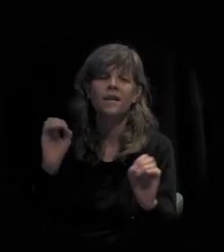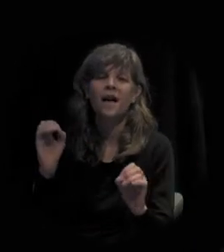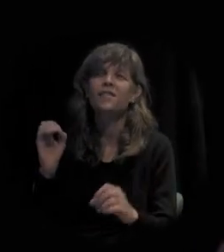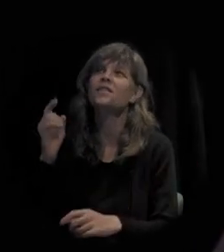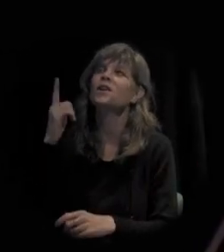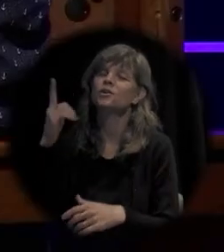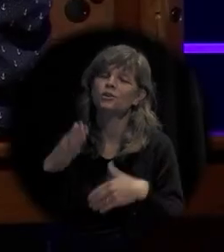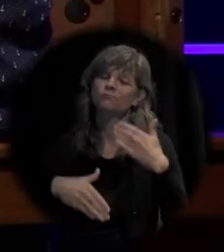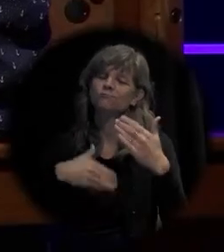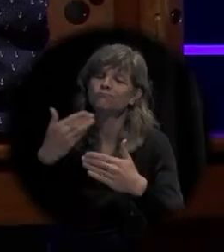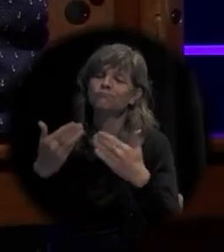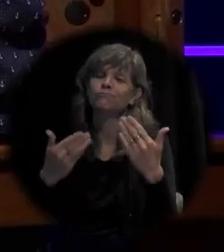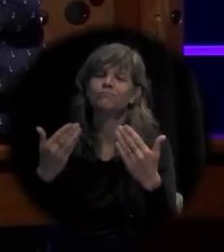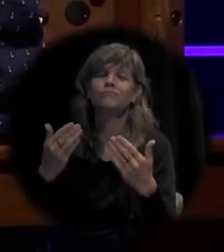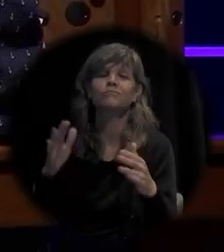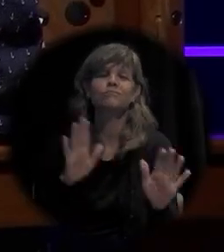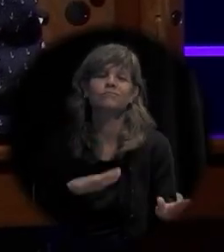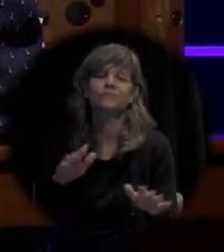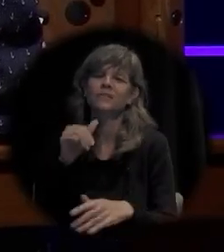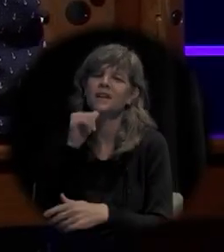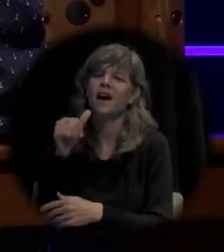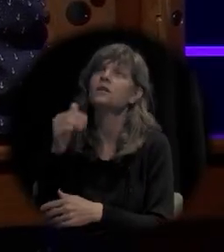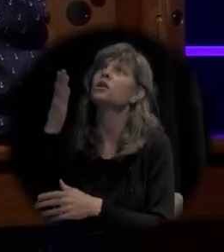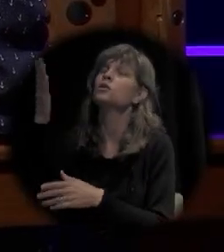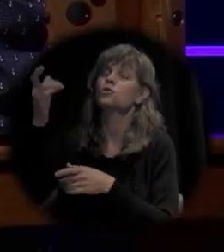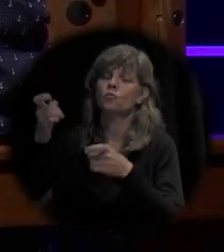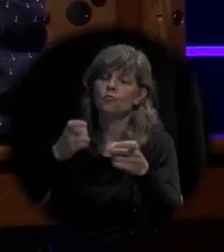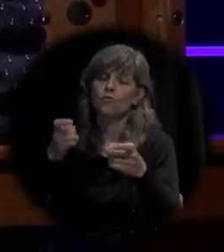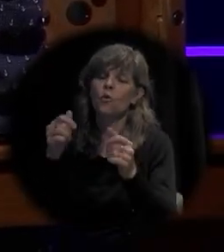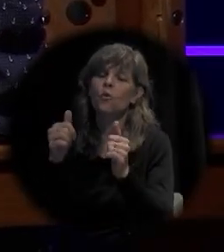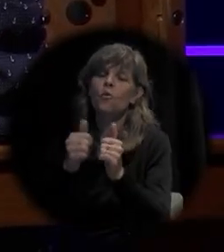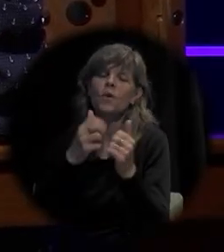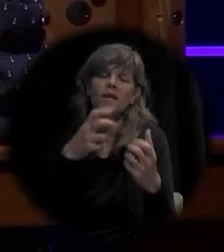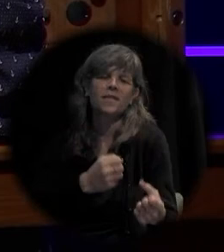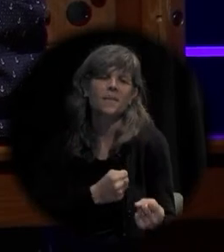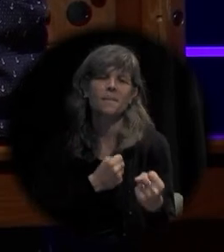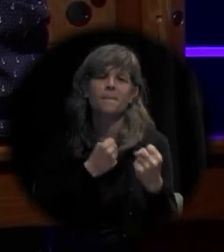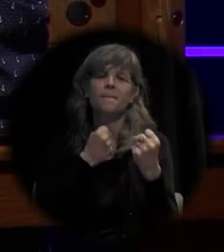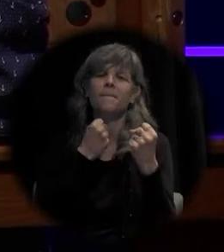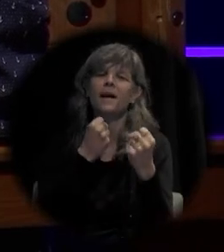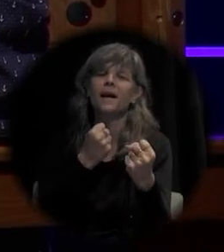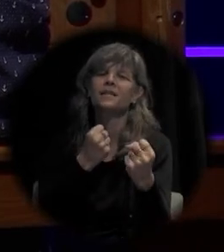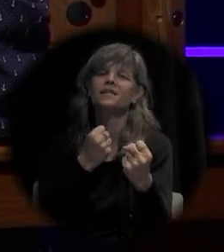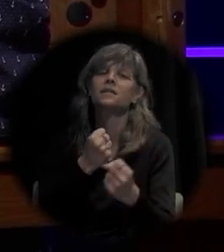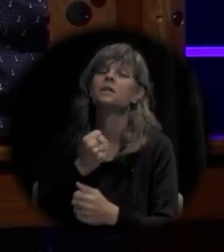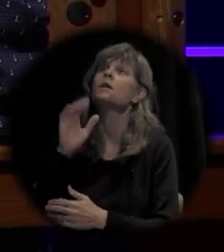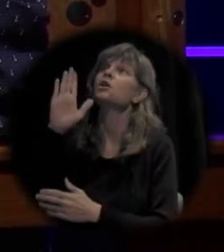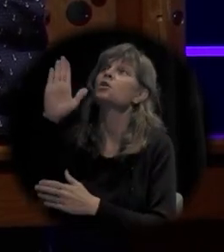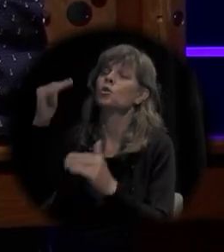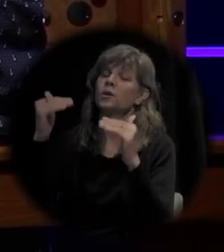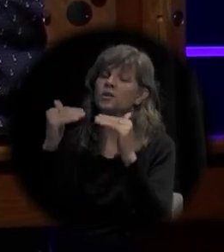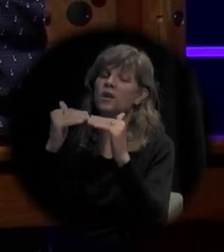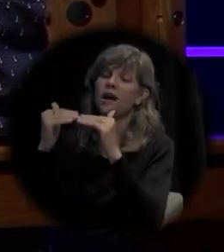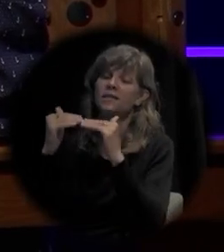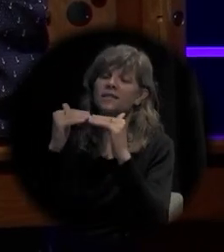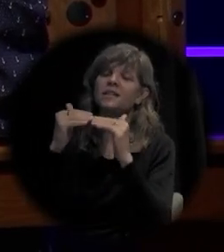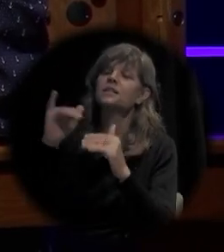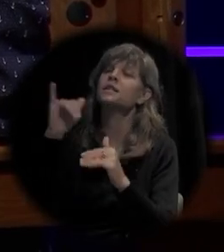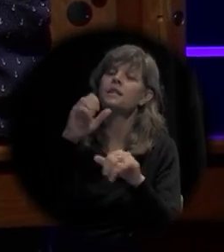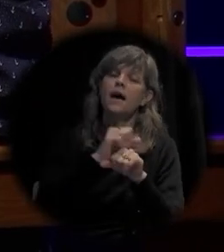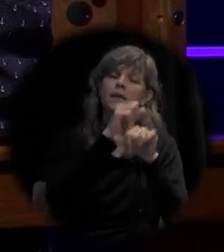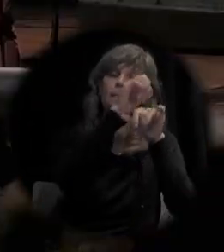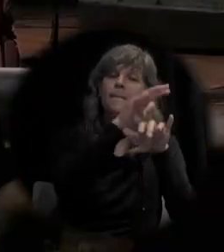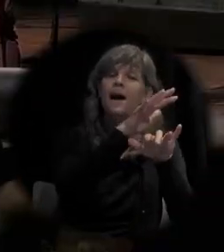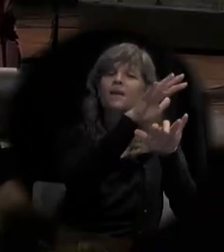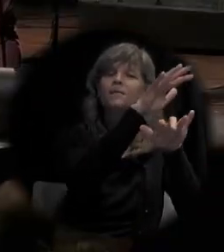nor wasting, thou rulest in might. Thy justice like